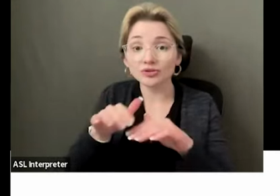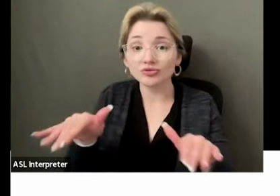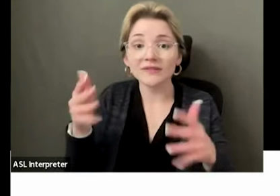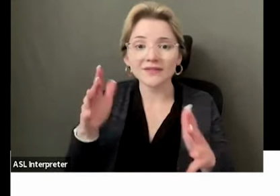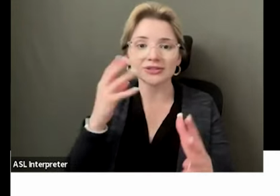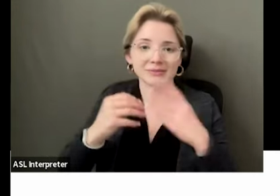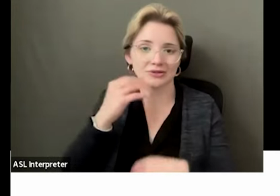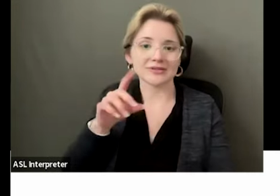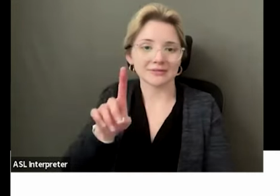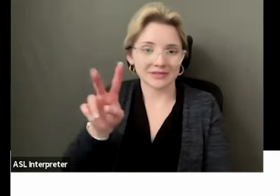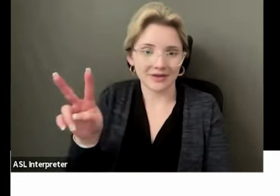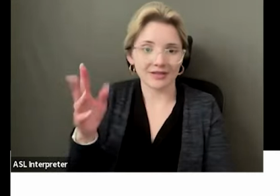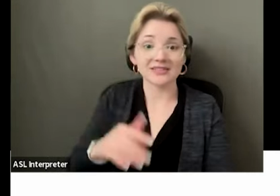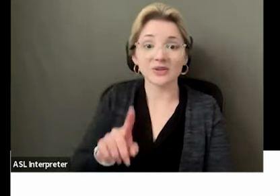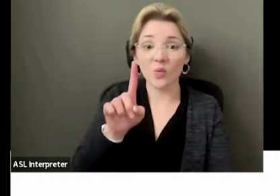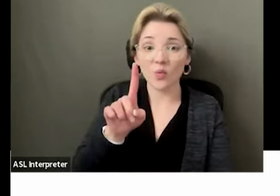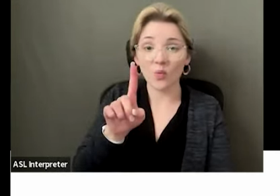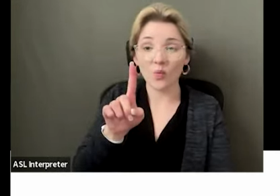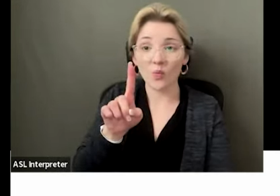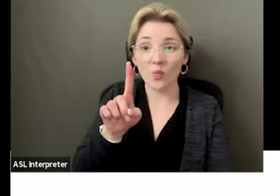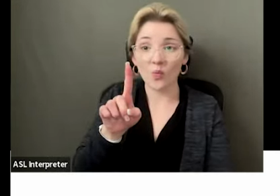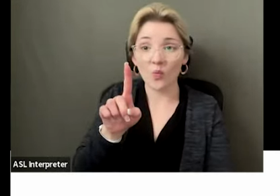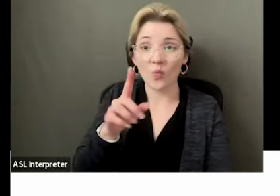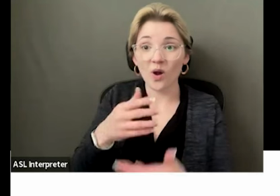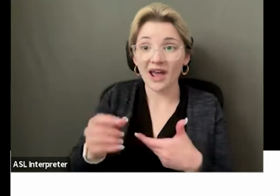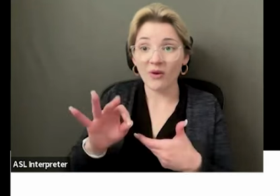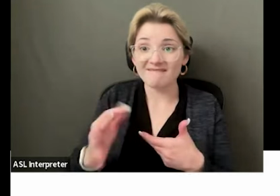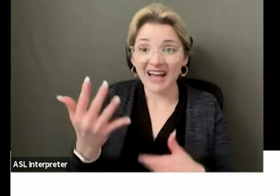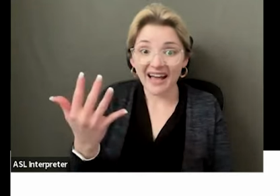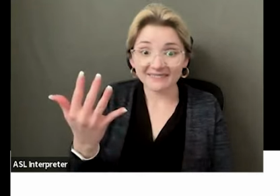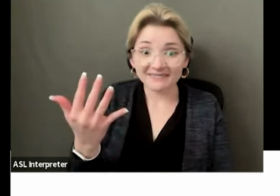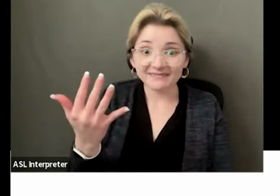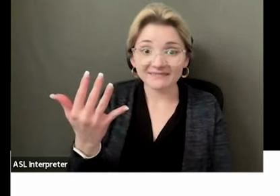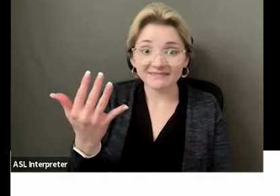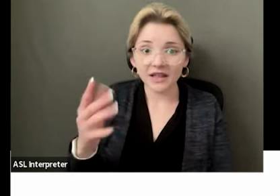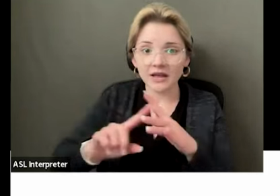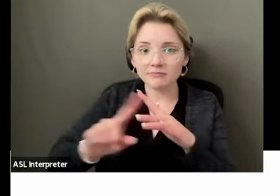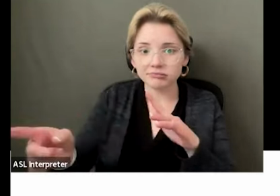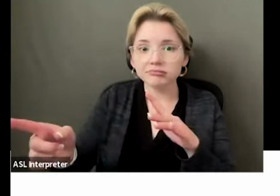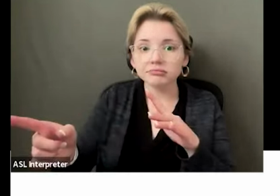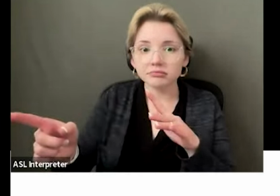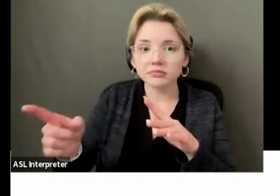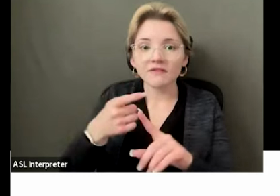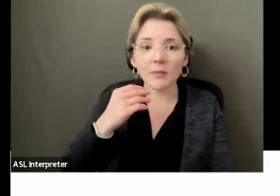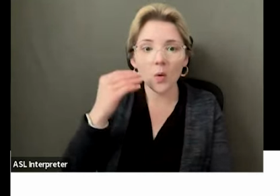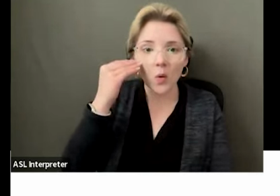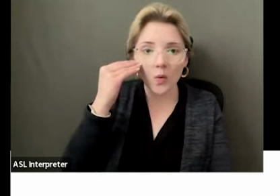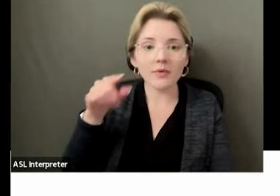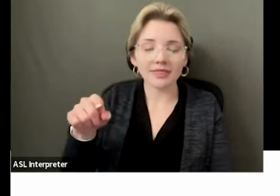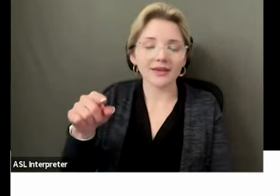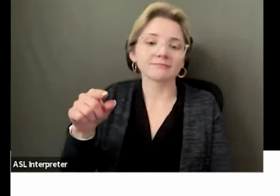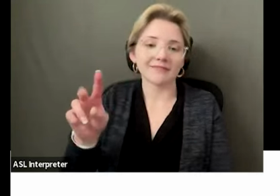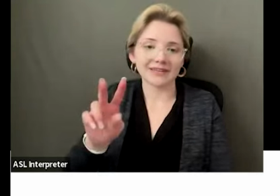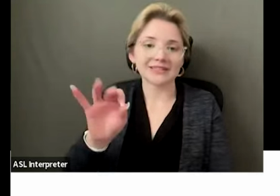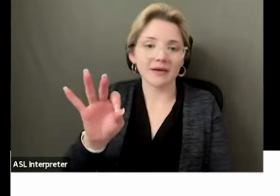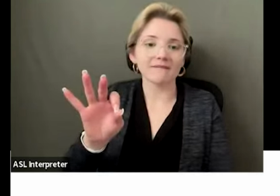domestic violence. So it's important to note that primarily homeless youth identify as LGBTQIA, and women